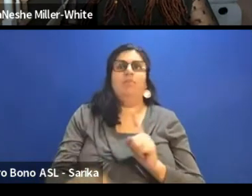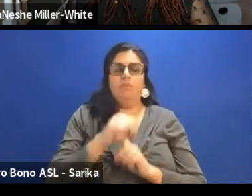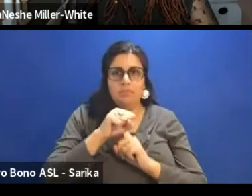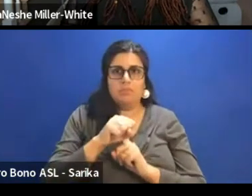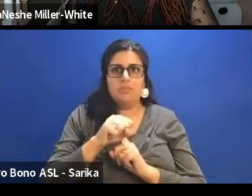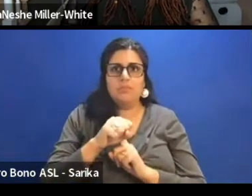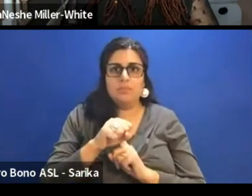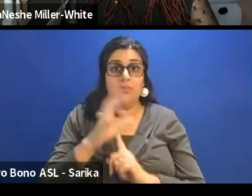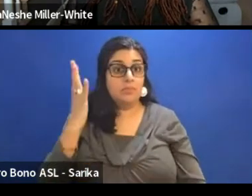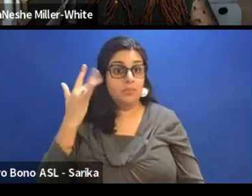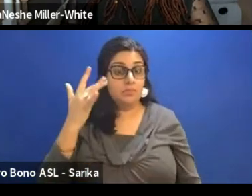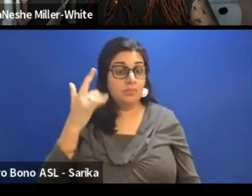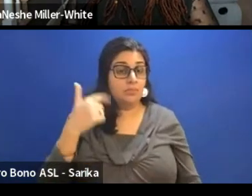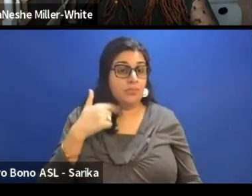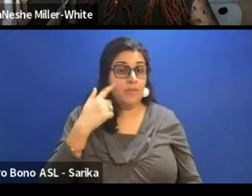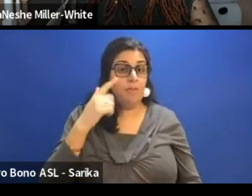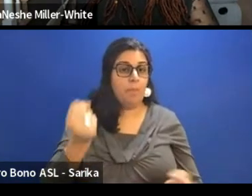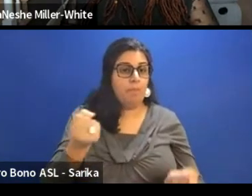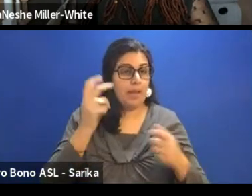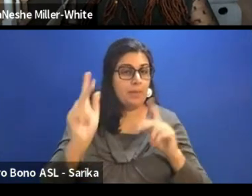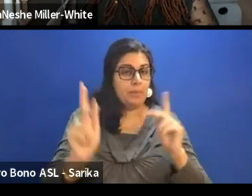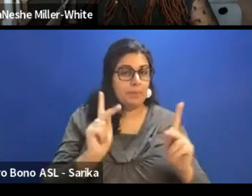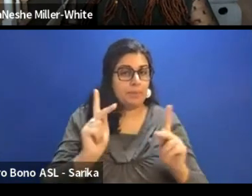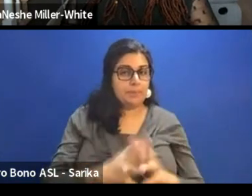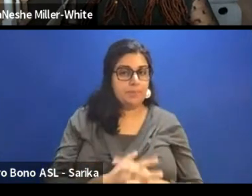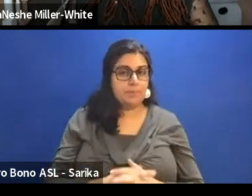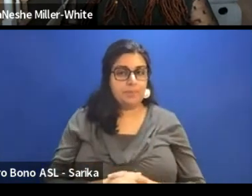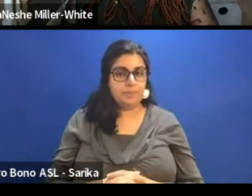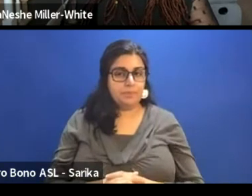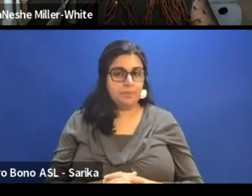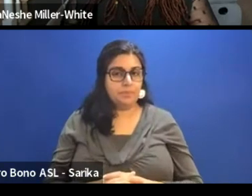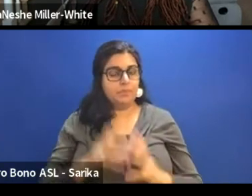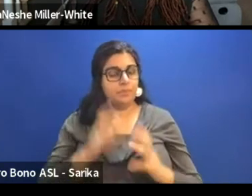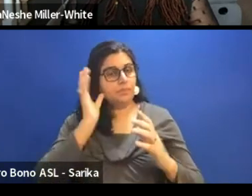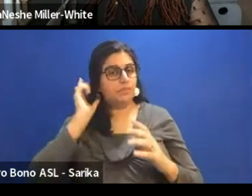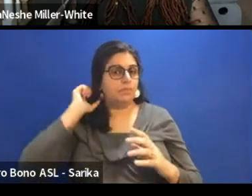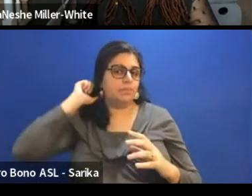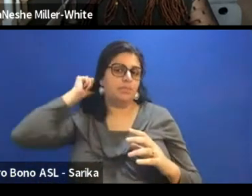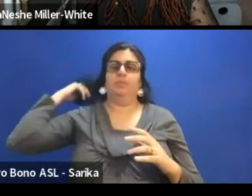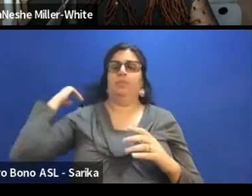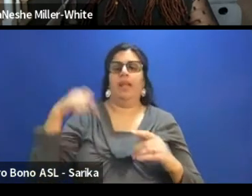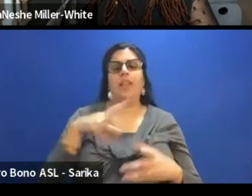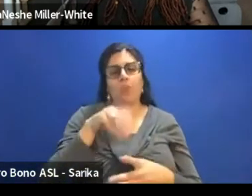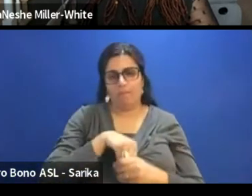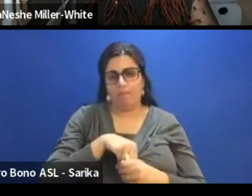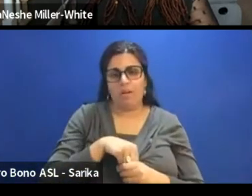that for a lot of folks that, you know, and this was a part of the conversation